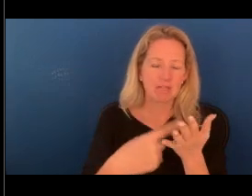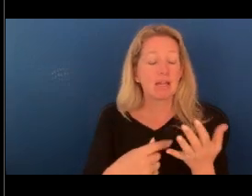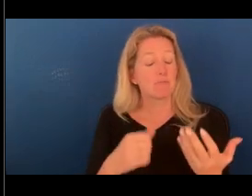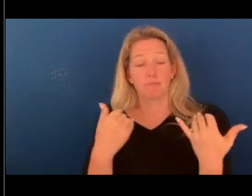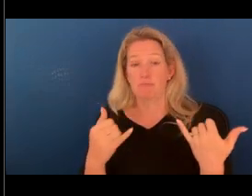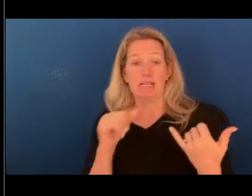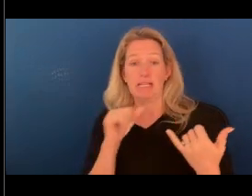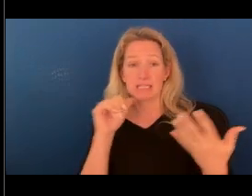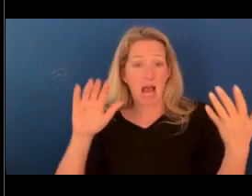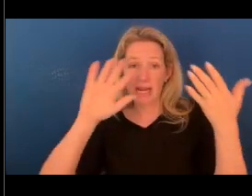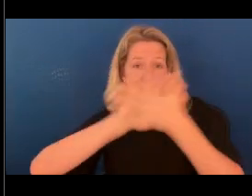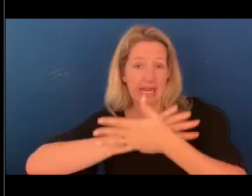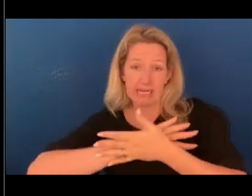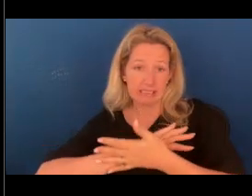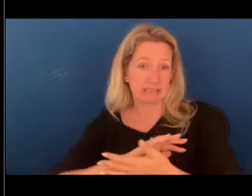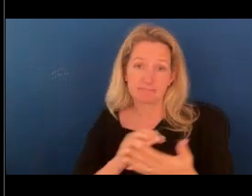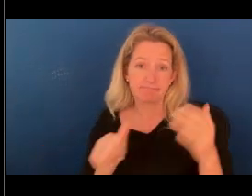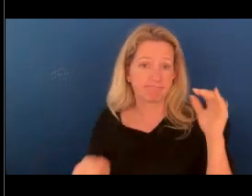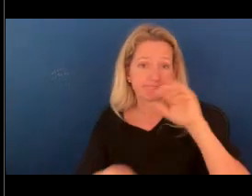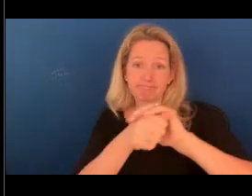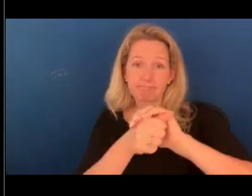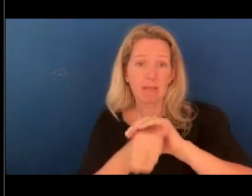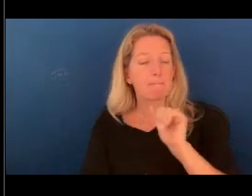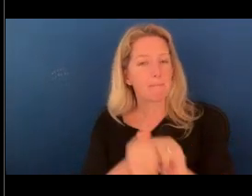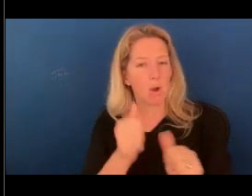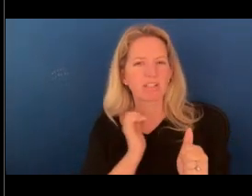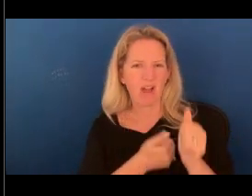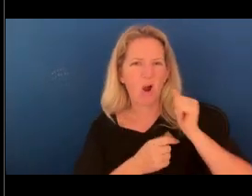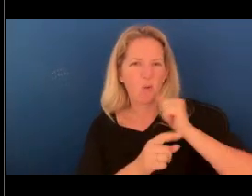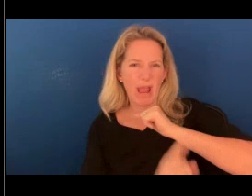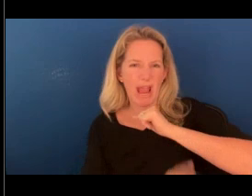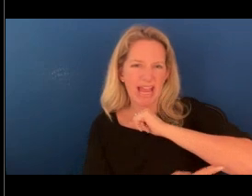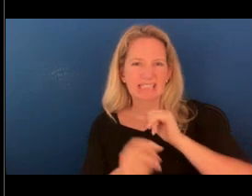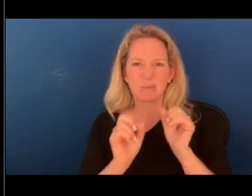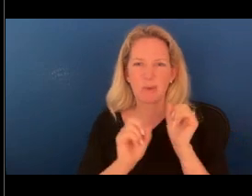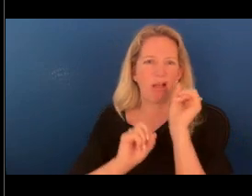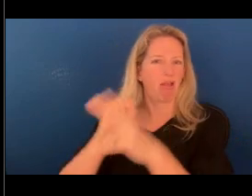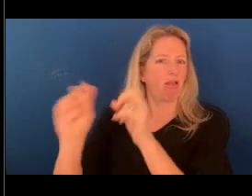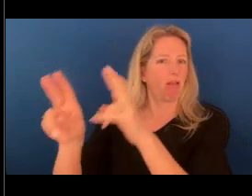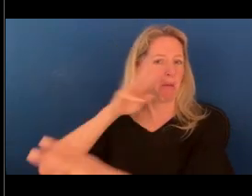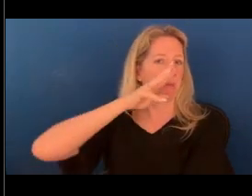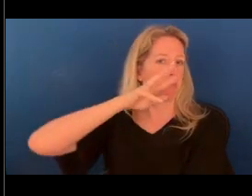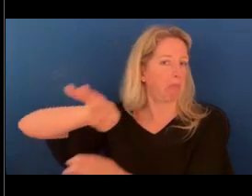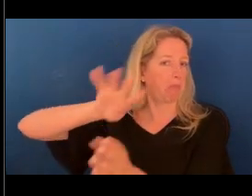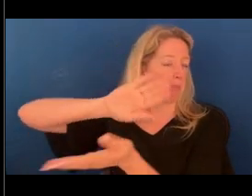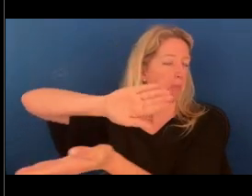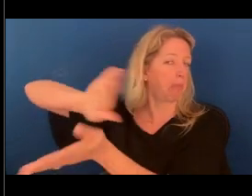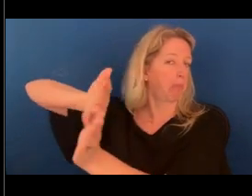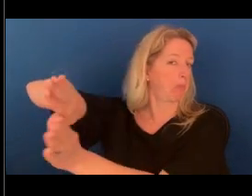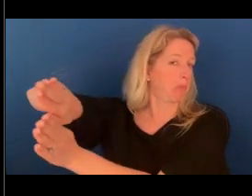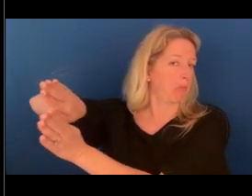of the waste that we deal with kind of gets tucked away, and how